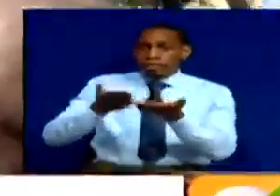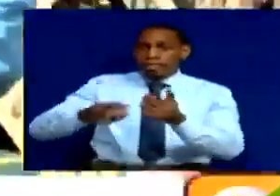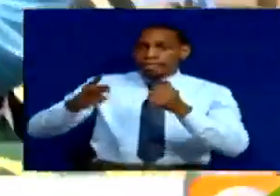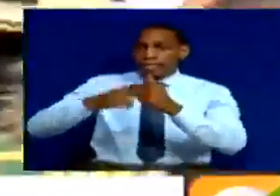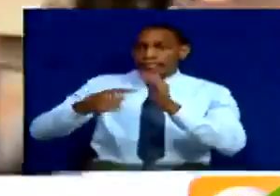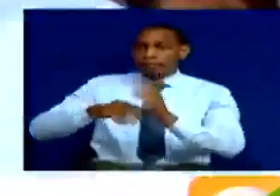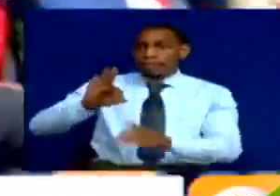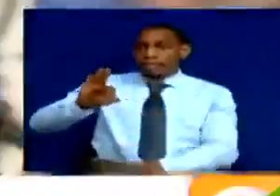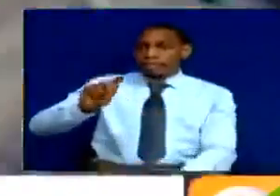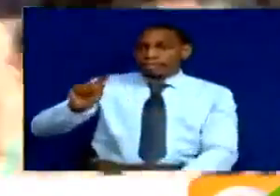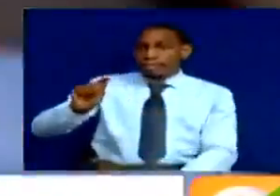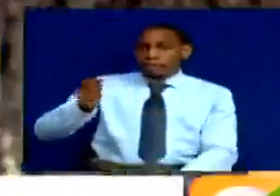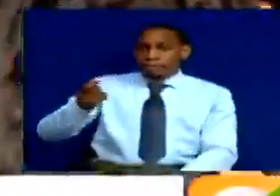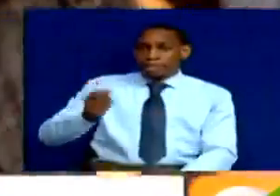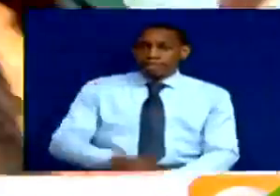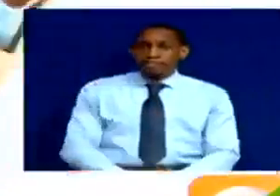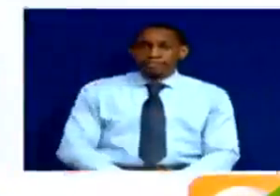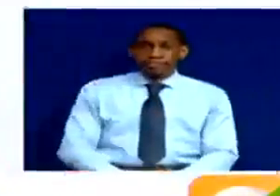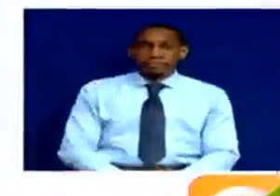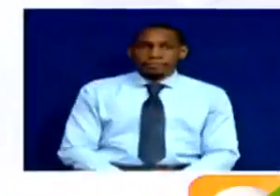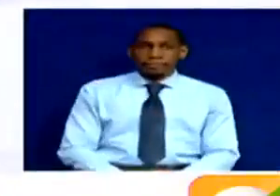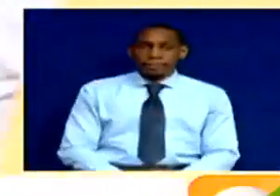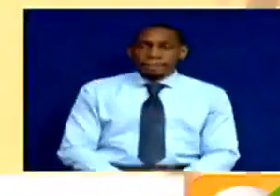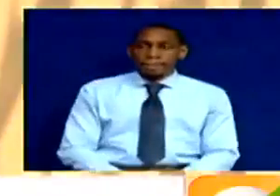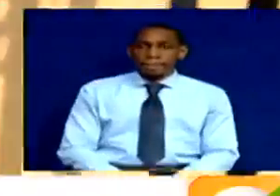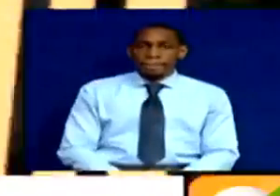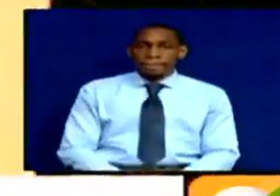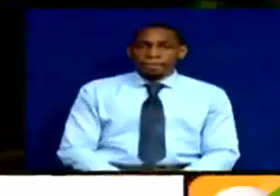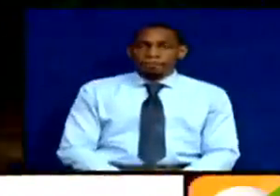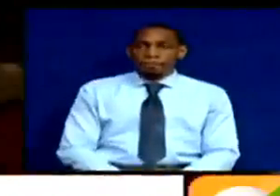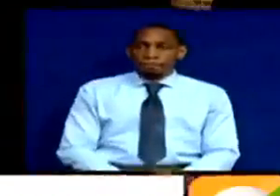7.34 trillion shillings. Faisal Ahmed, Citizen TV, Nairobi.